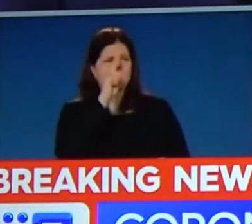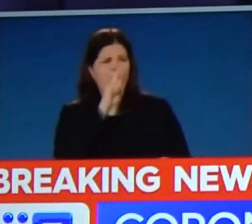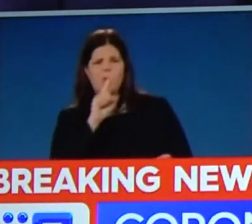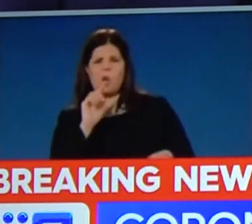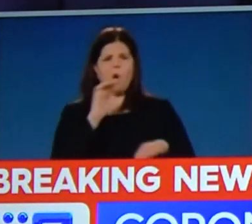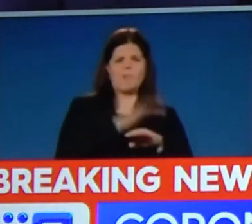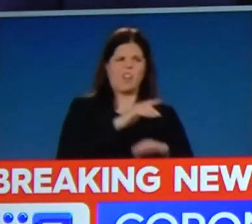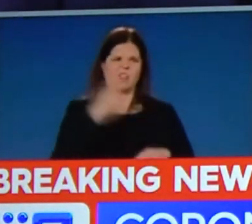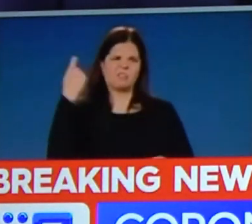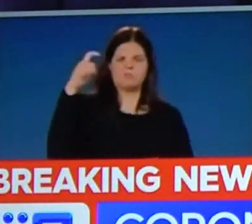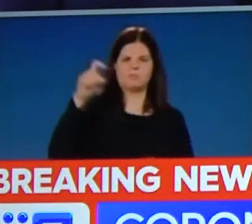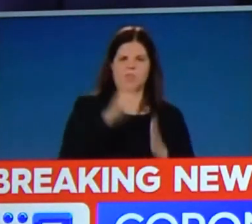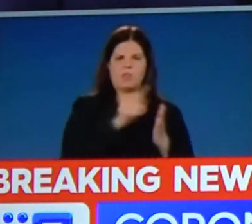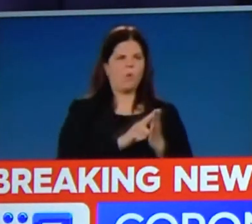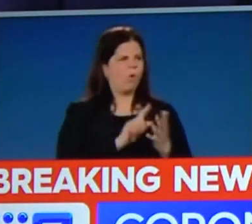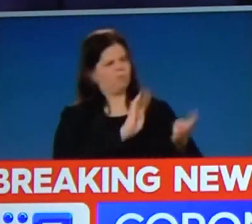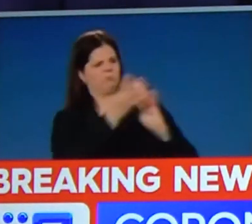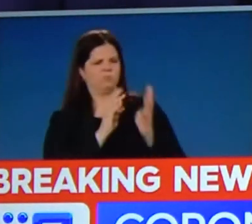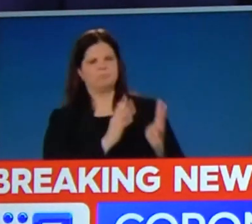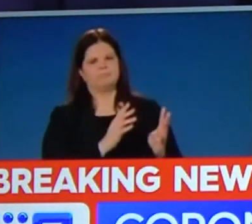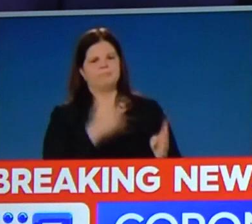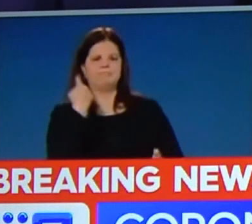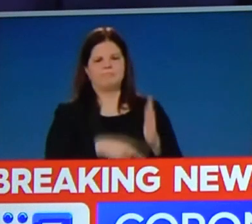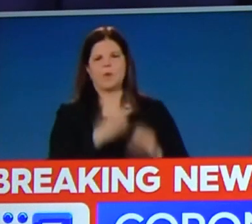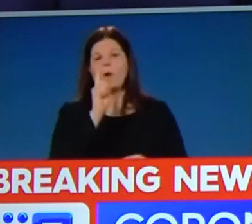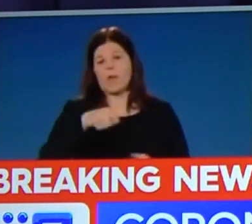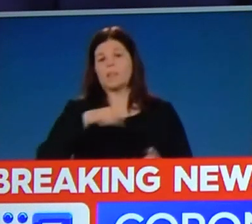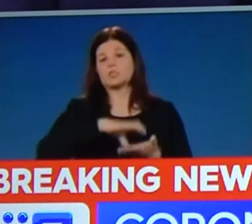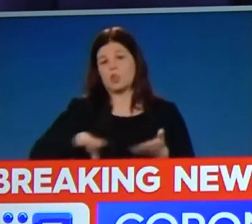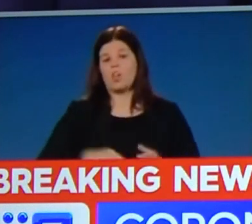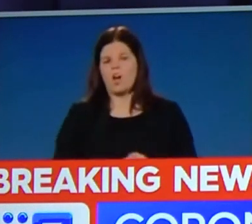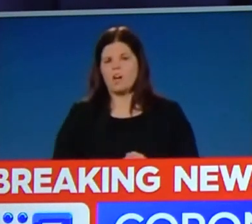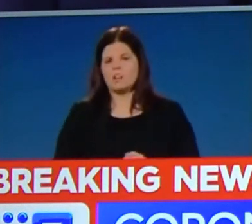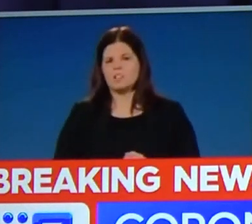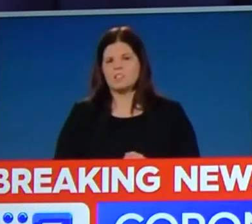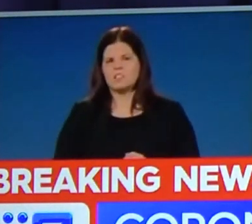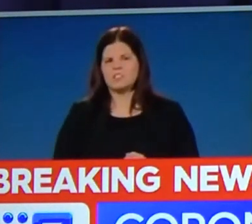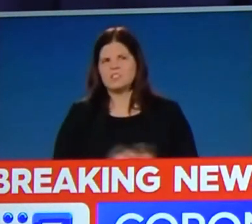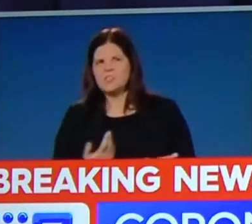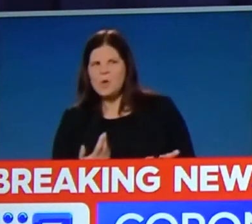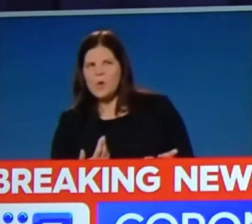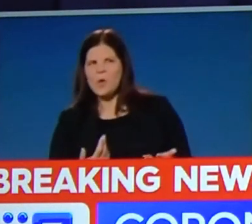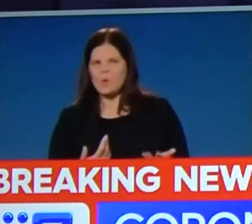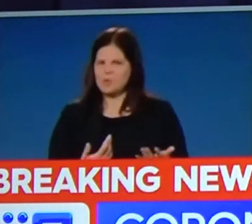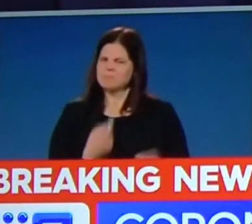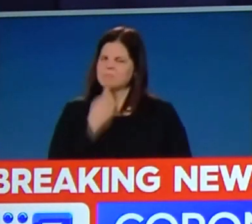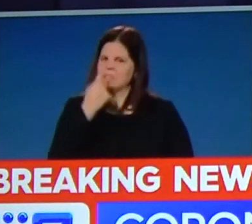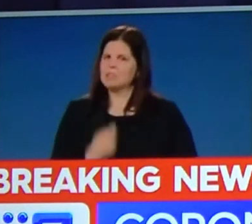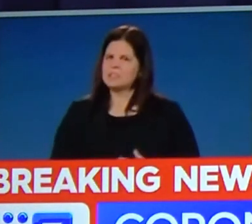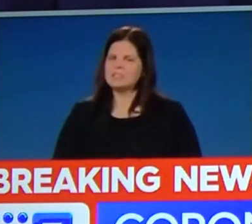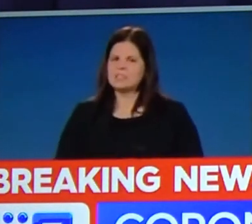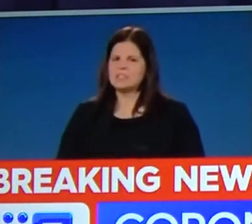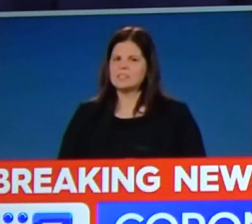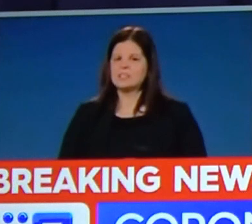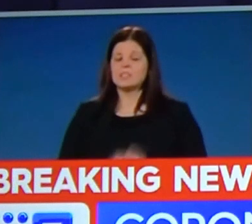you violate that rule in South Australia. So they're not mucking around. They're very, very serious. And states like New South Wales and Victoria will